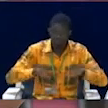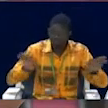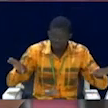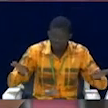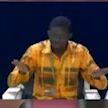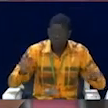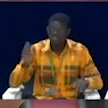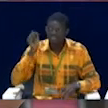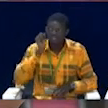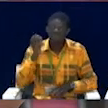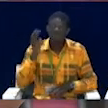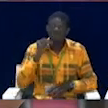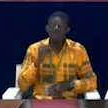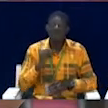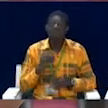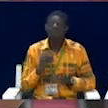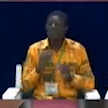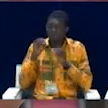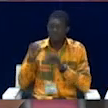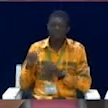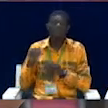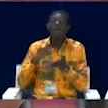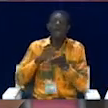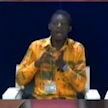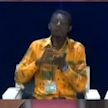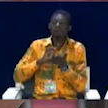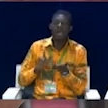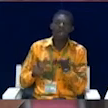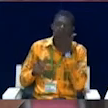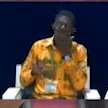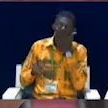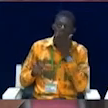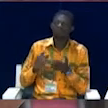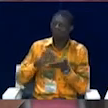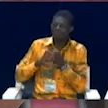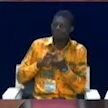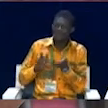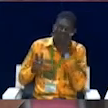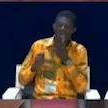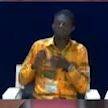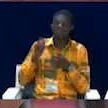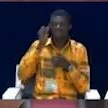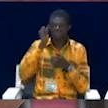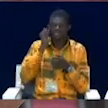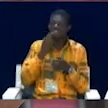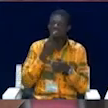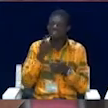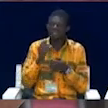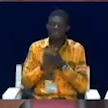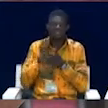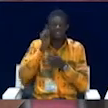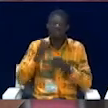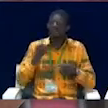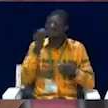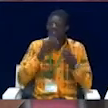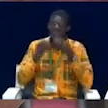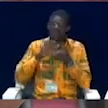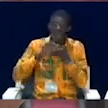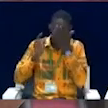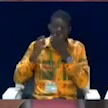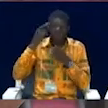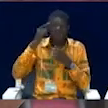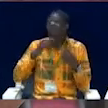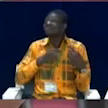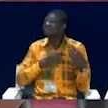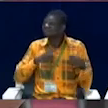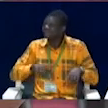She was placed on daily medications and was told she would take it for life. But